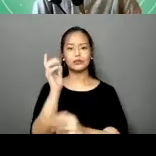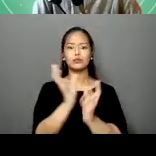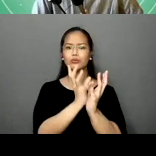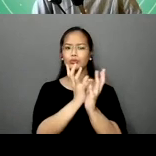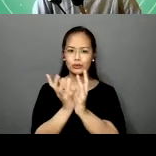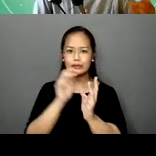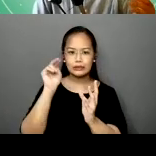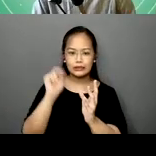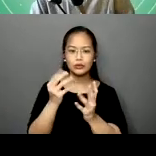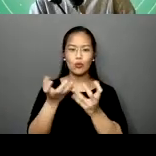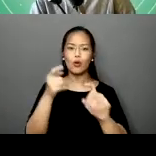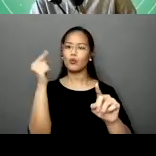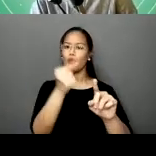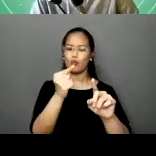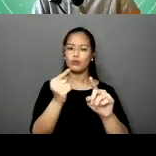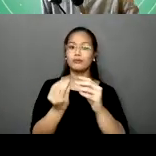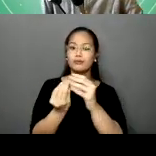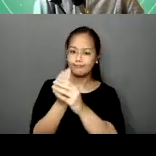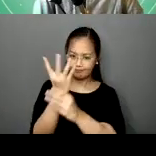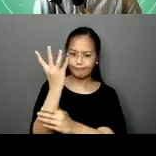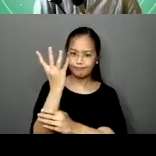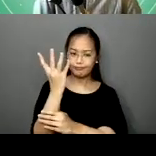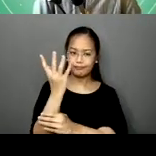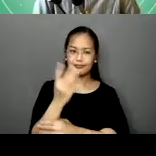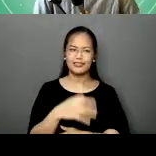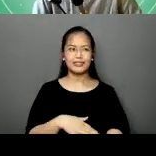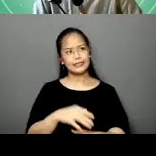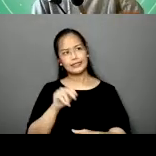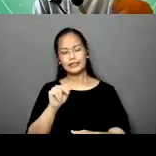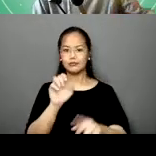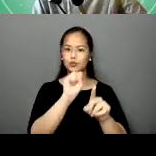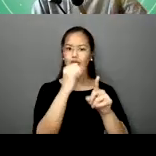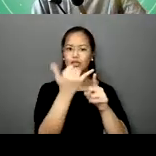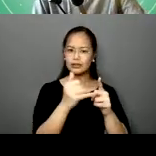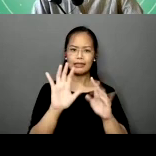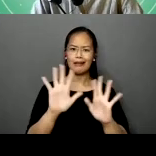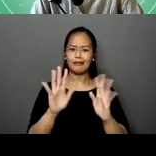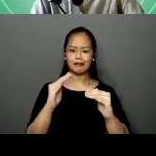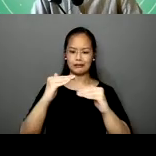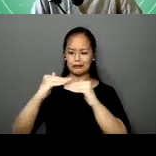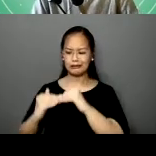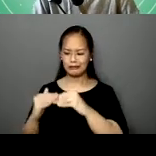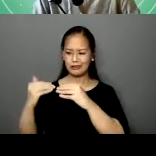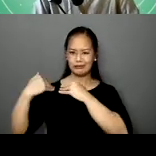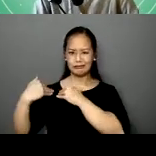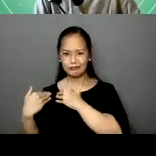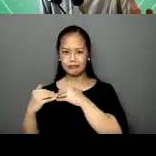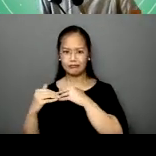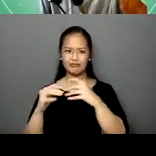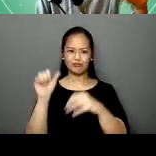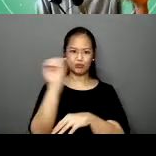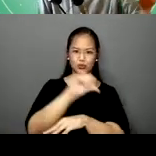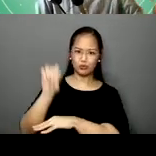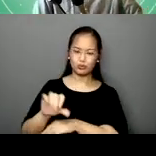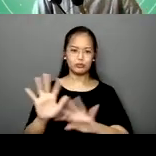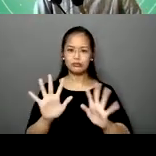seeks to grow. And if you create a society that pulls itself down or that favors a certain demographic for another, then